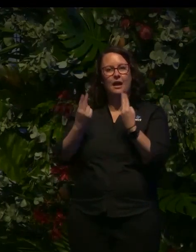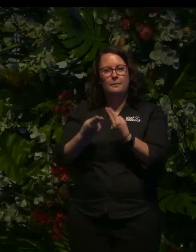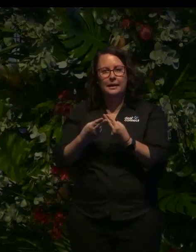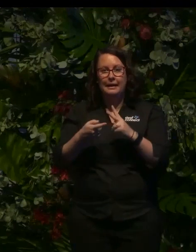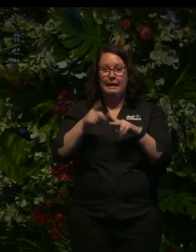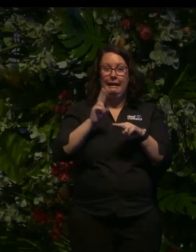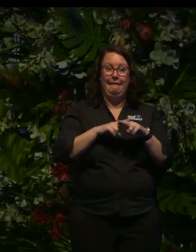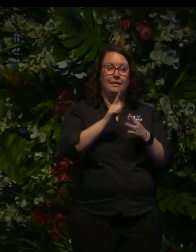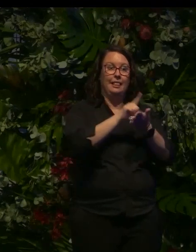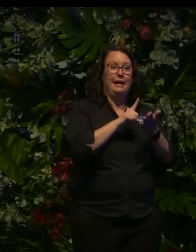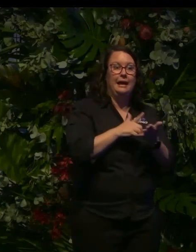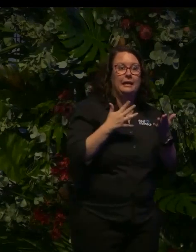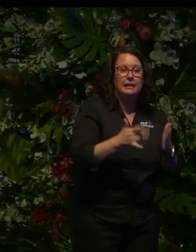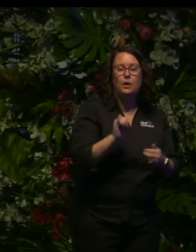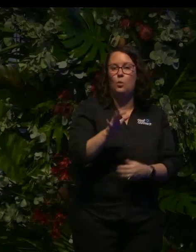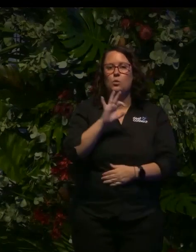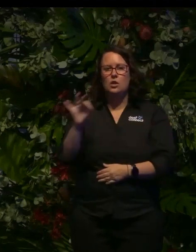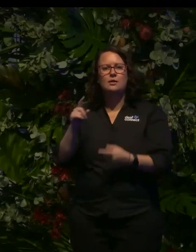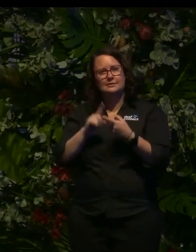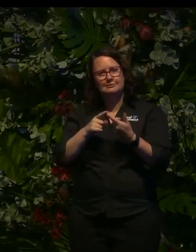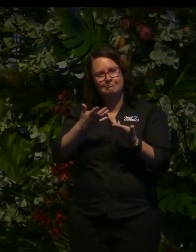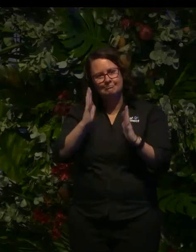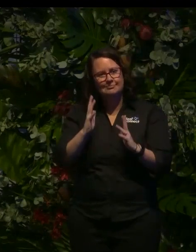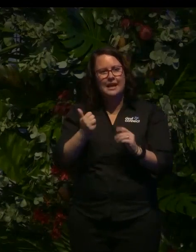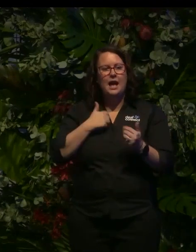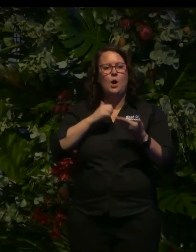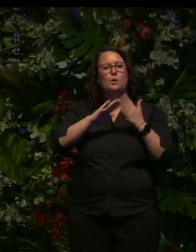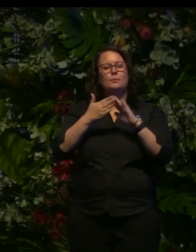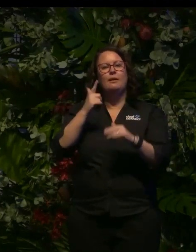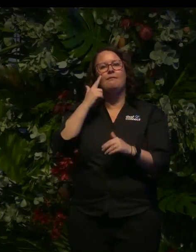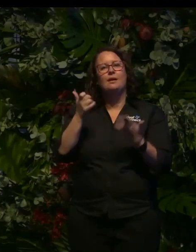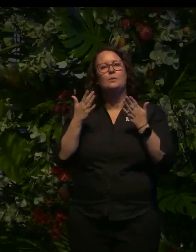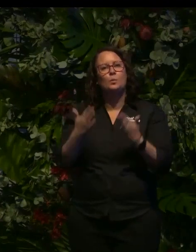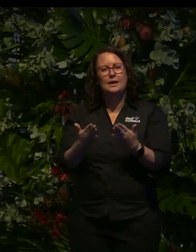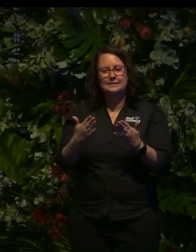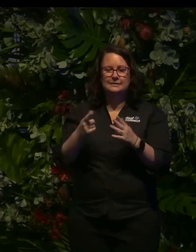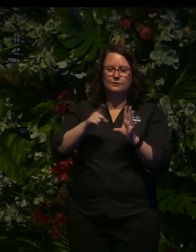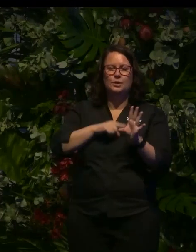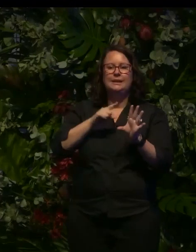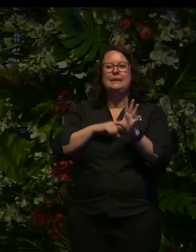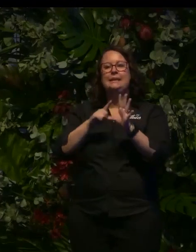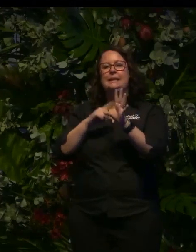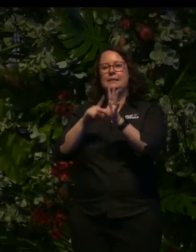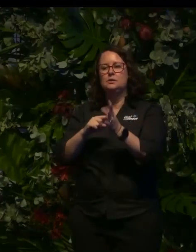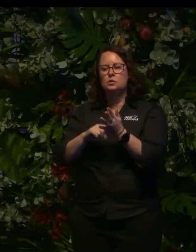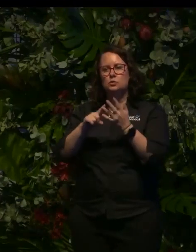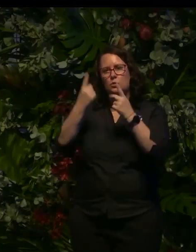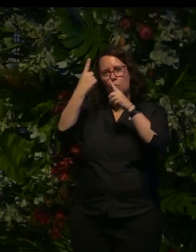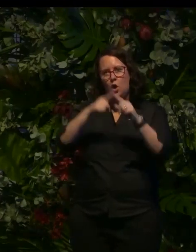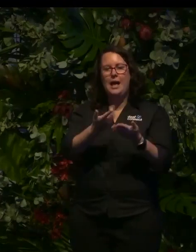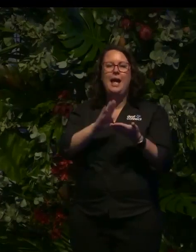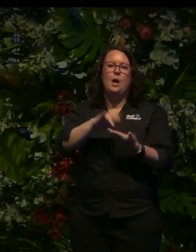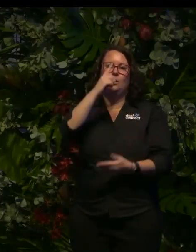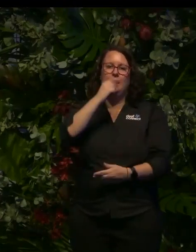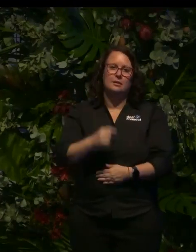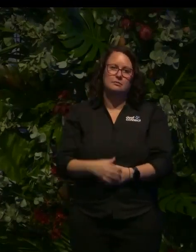whether there's legal obstacles or not. Our communities have found ways for numbers of years to figure out ways to